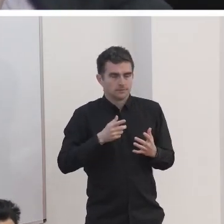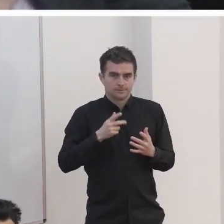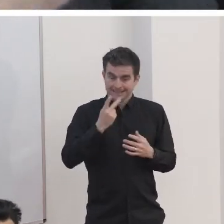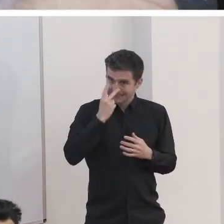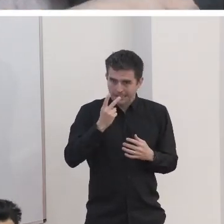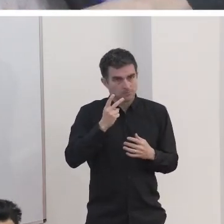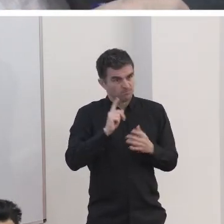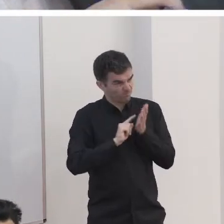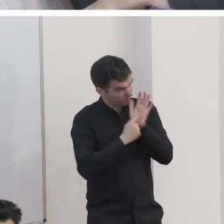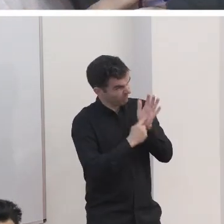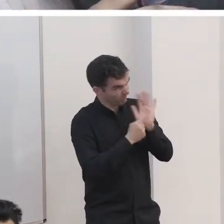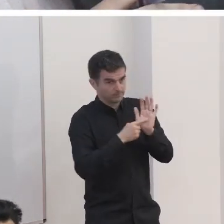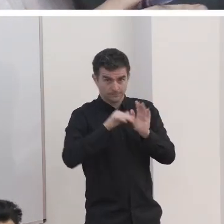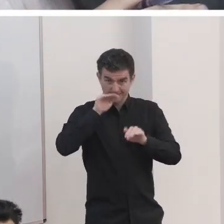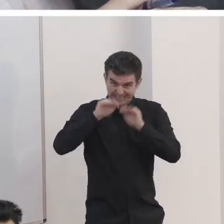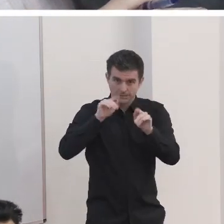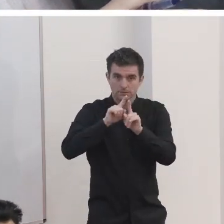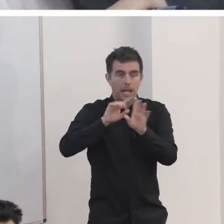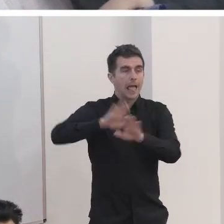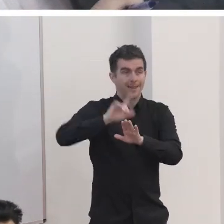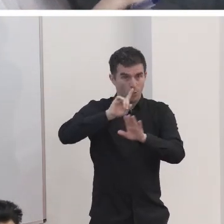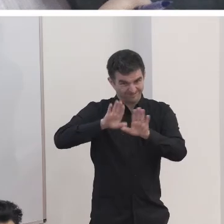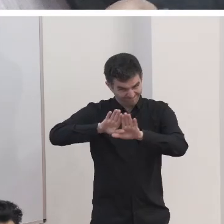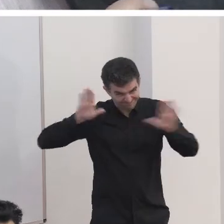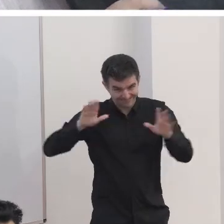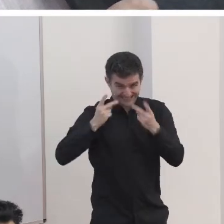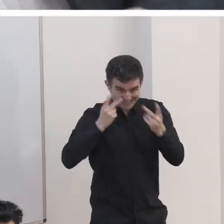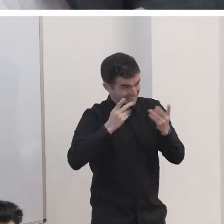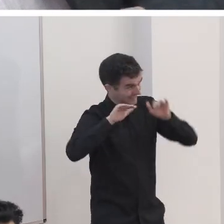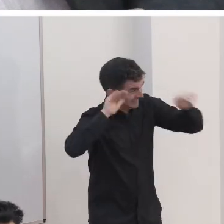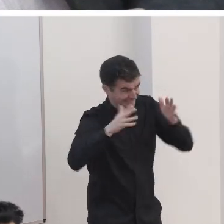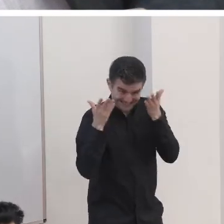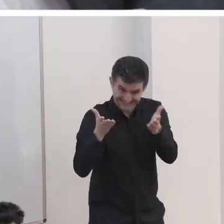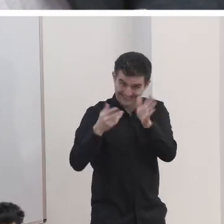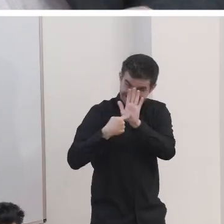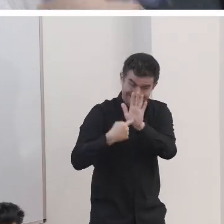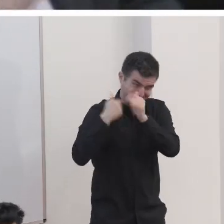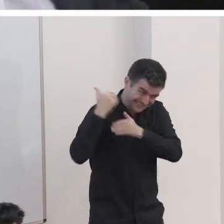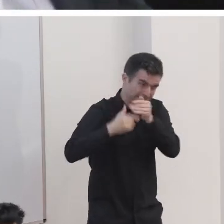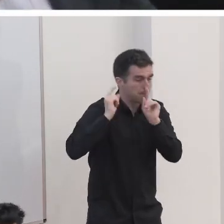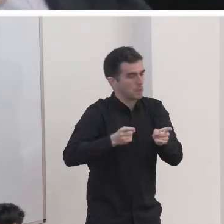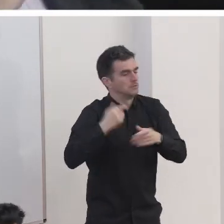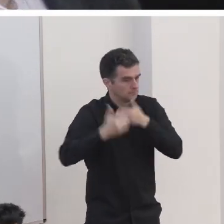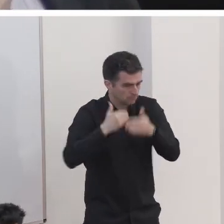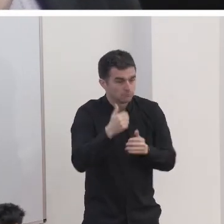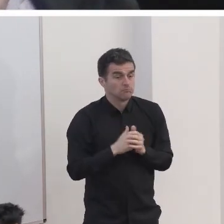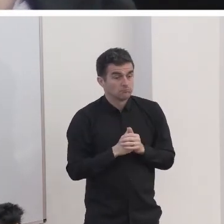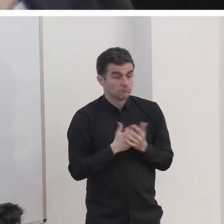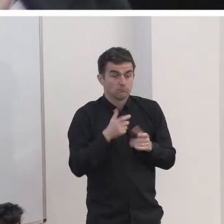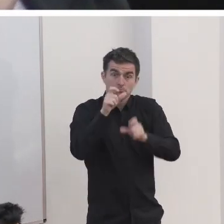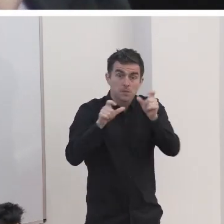of evidence. In Sierra Leone, they said the rules of evidence, or we said the rules of evidence, you must see and you must